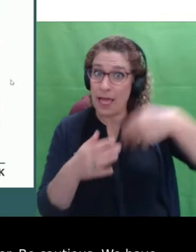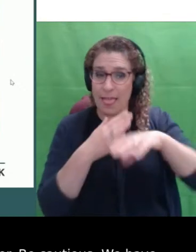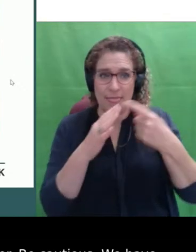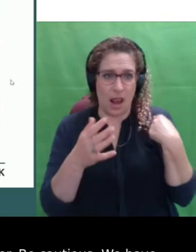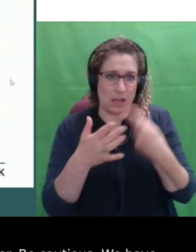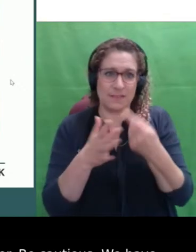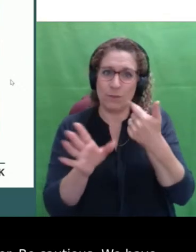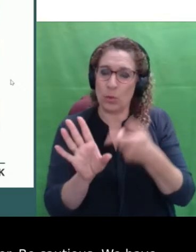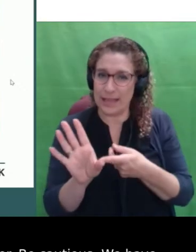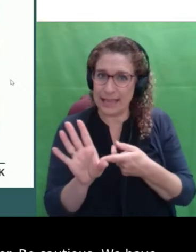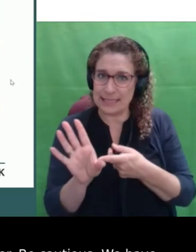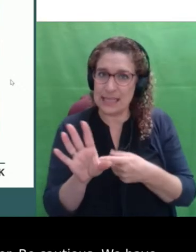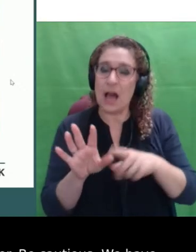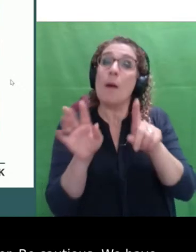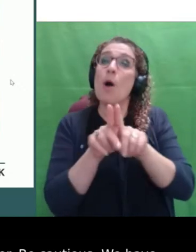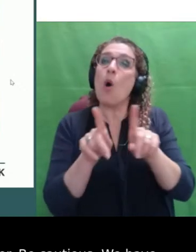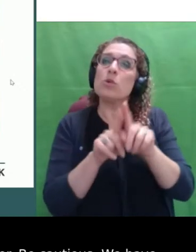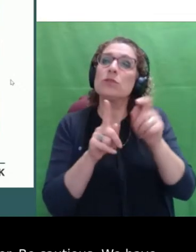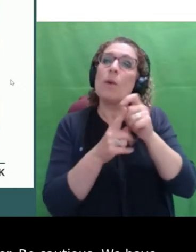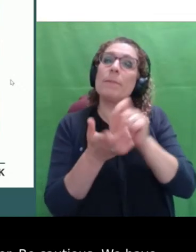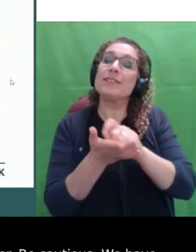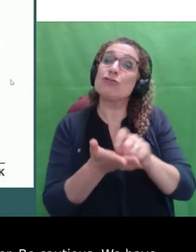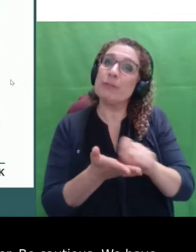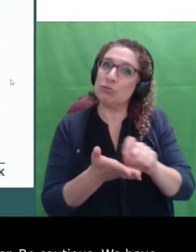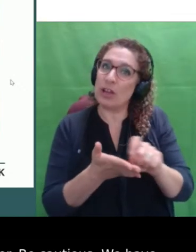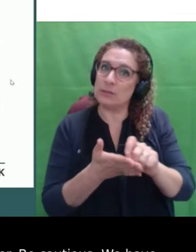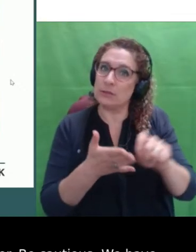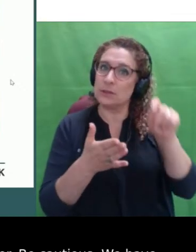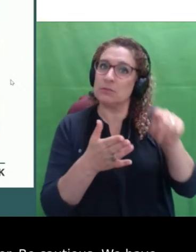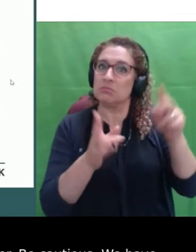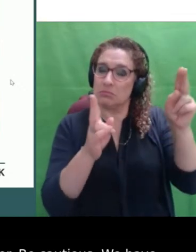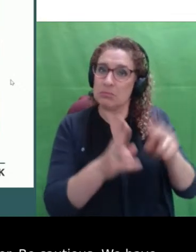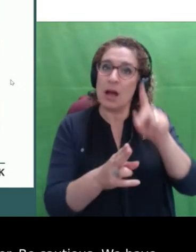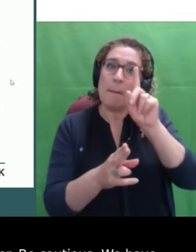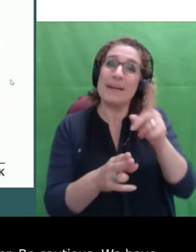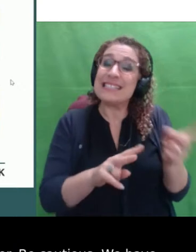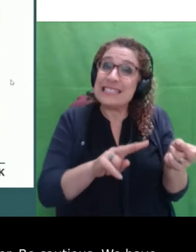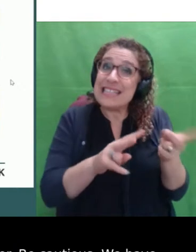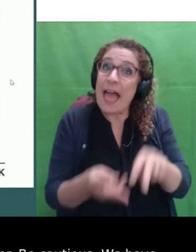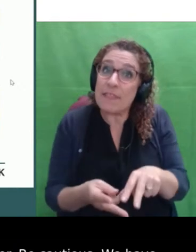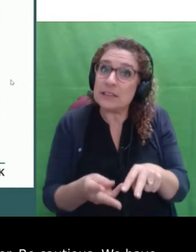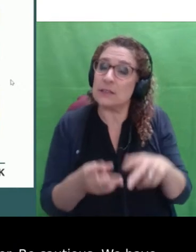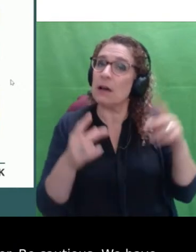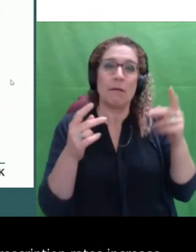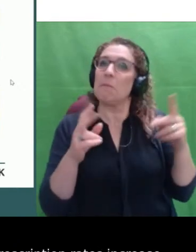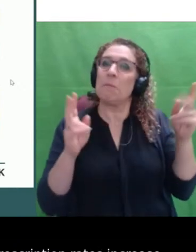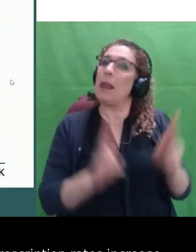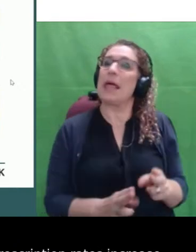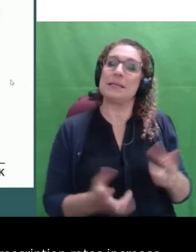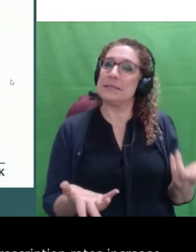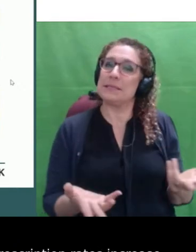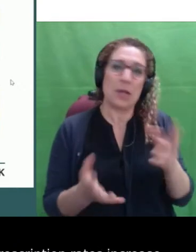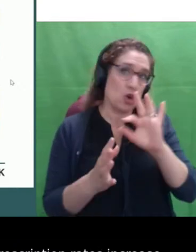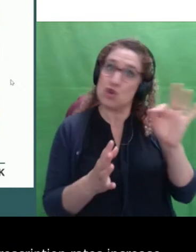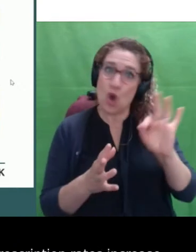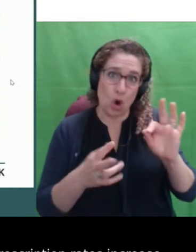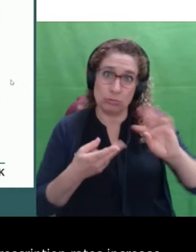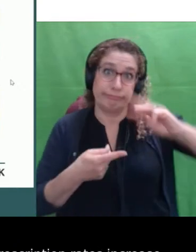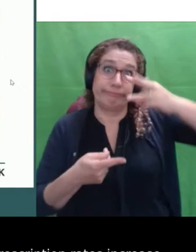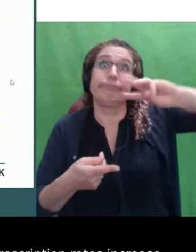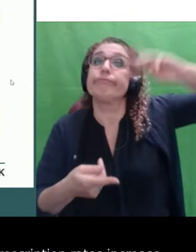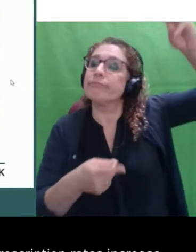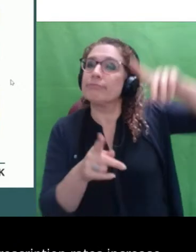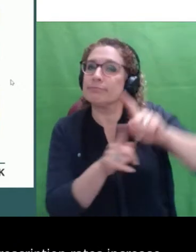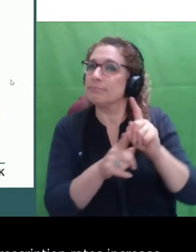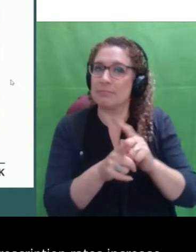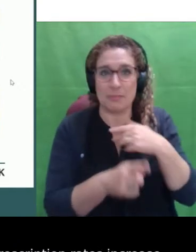thankfully deathstrollmanaflexes don't seem to be increasing so whether that's increased awareness and adrenaline prescriptions we don't know